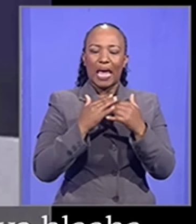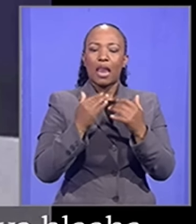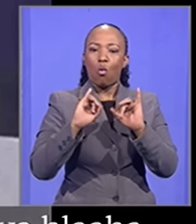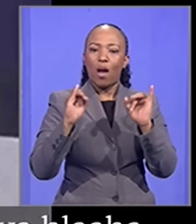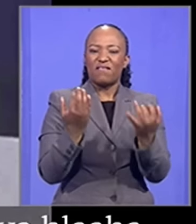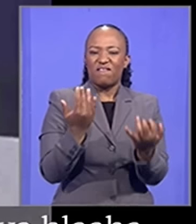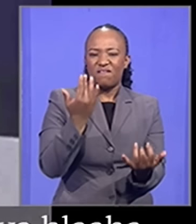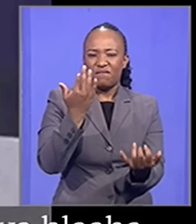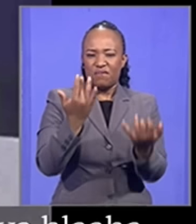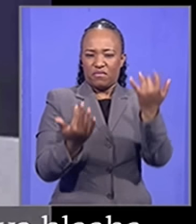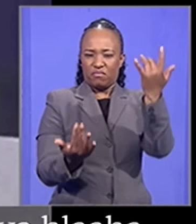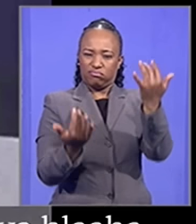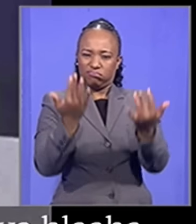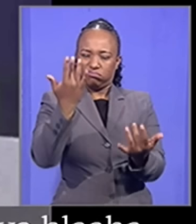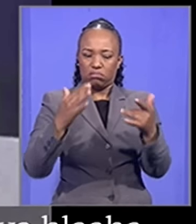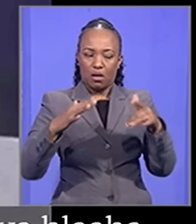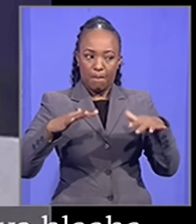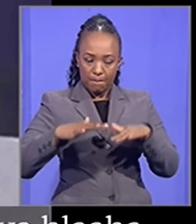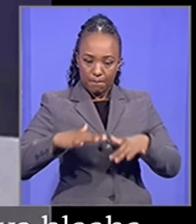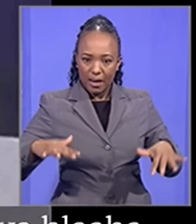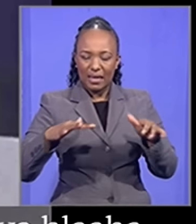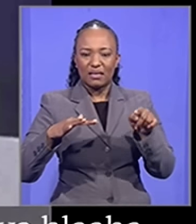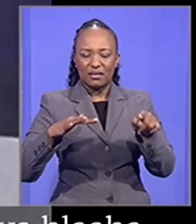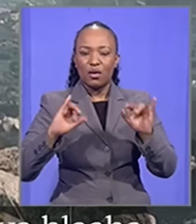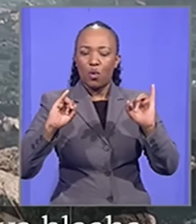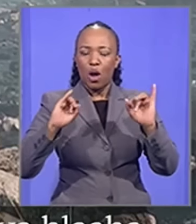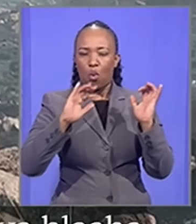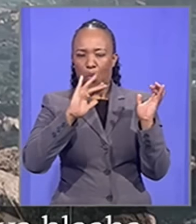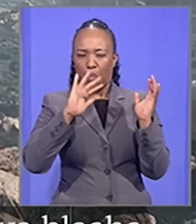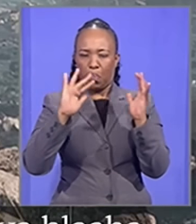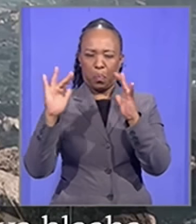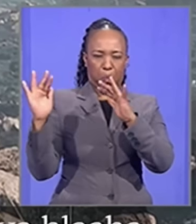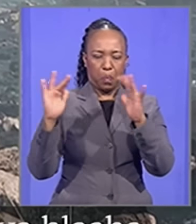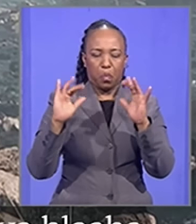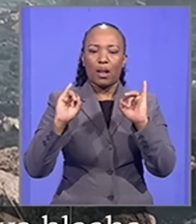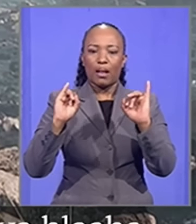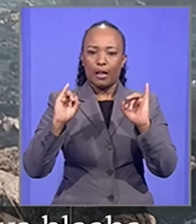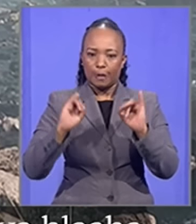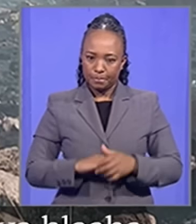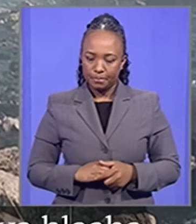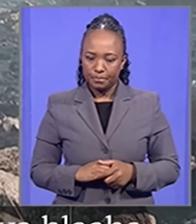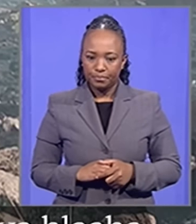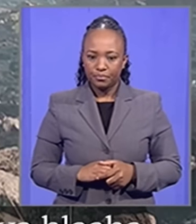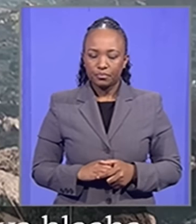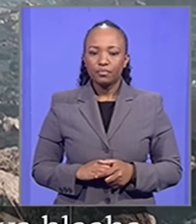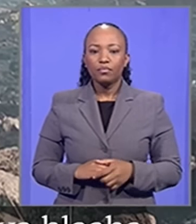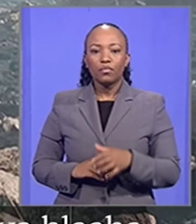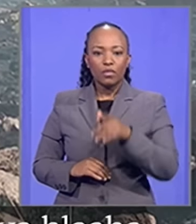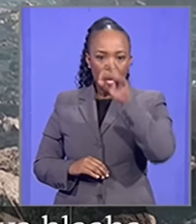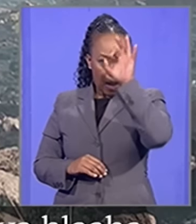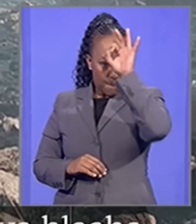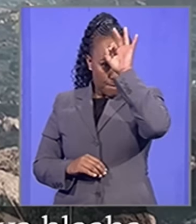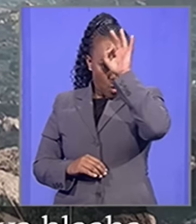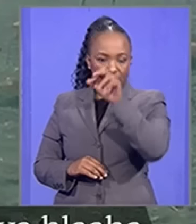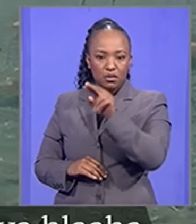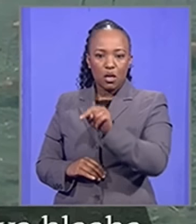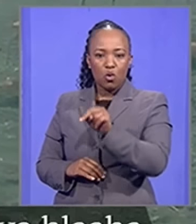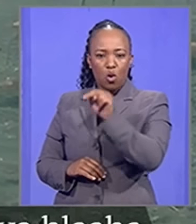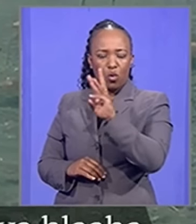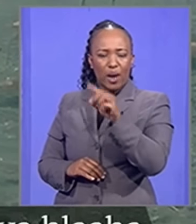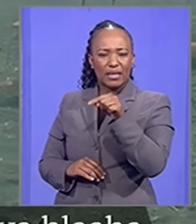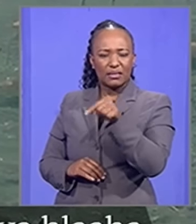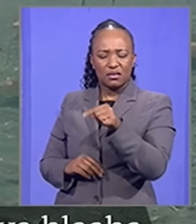pele mo diplekeng tseo lo reng go tlo ba le moya go montši ko teng. Re sa le fo sepodisi mo Northwest se dira